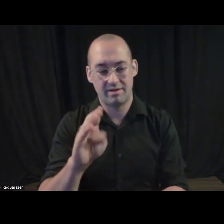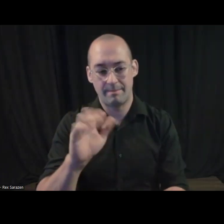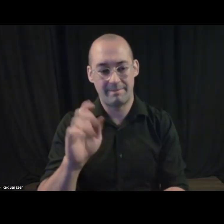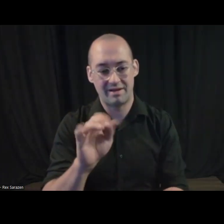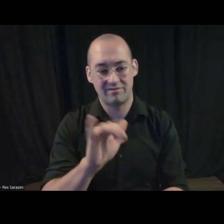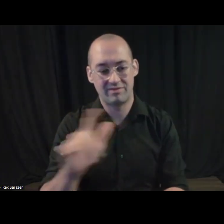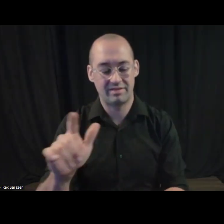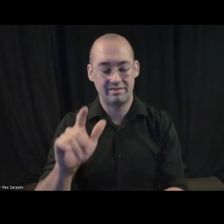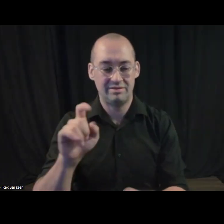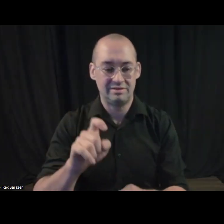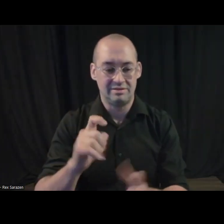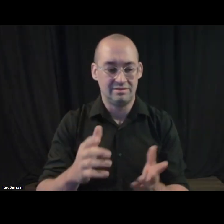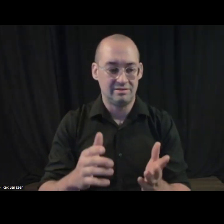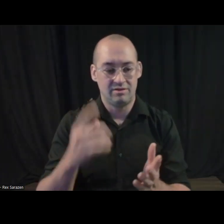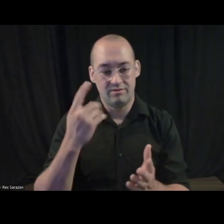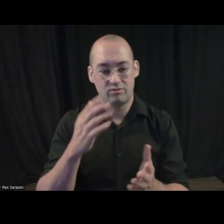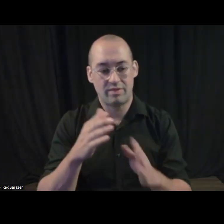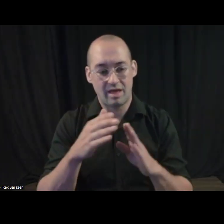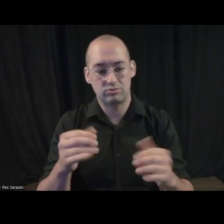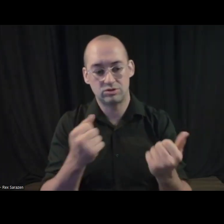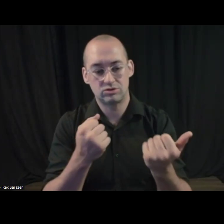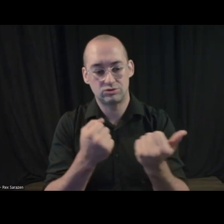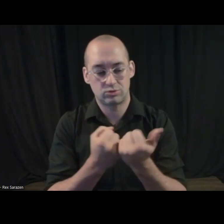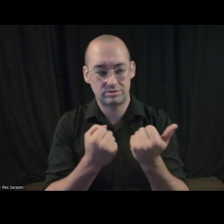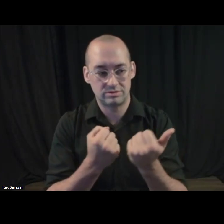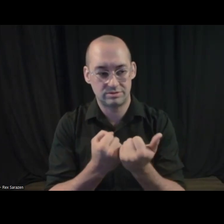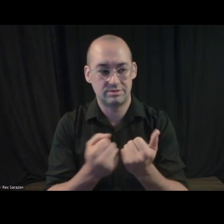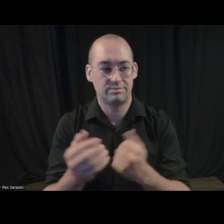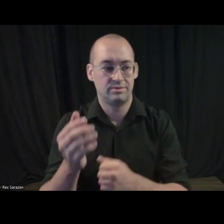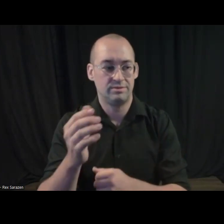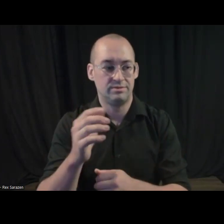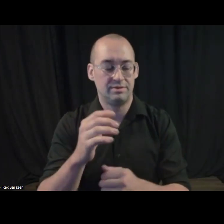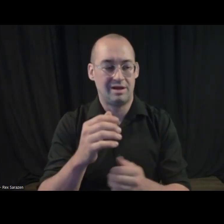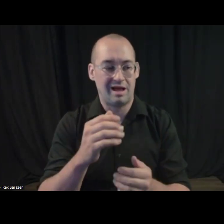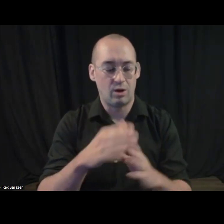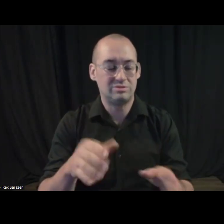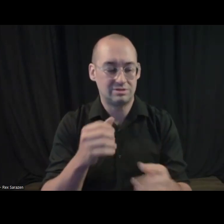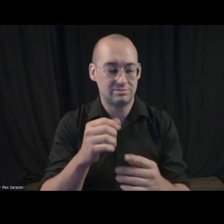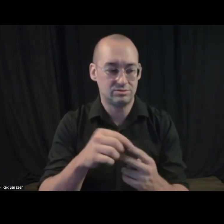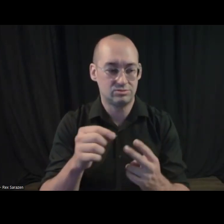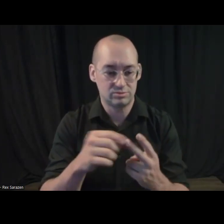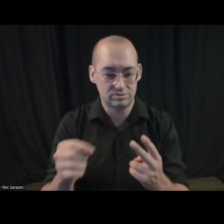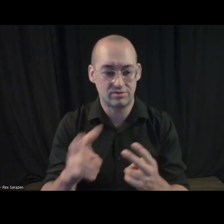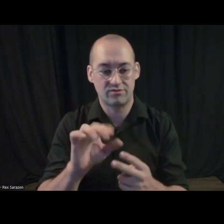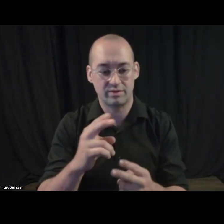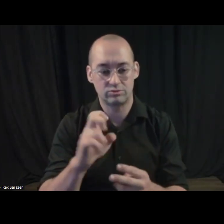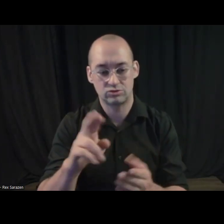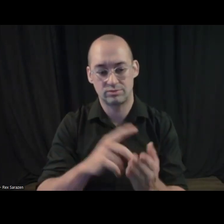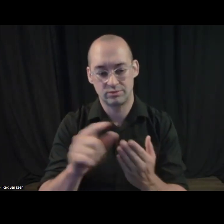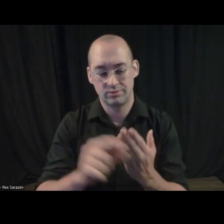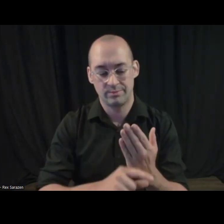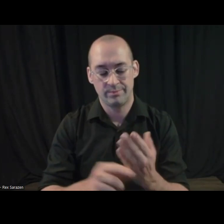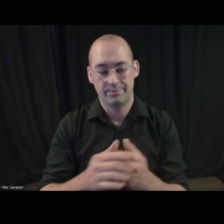or support the housing choice voucher program. And we also need consistent ongoing state funding for housing